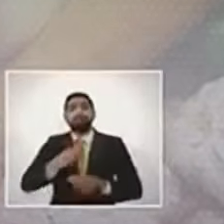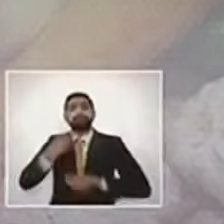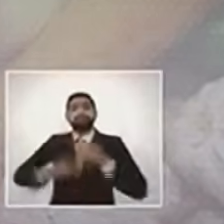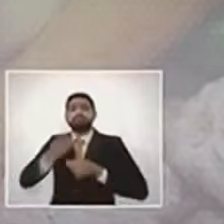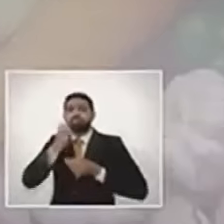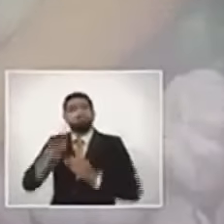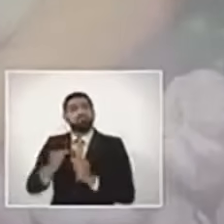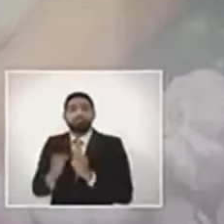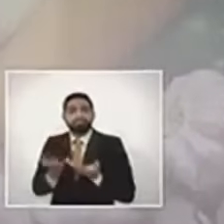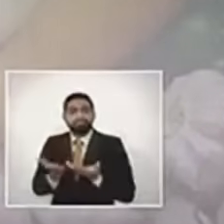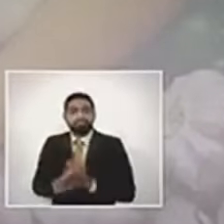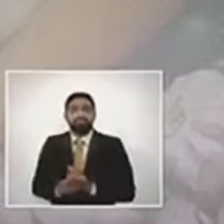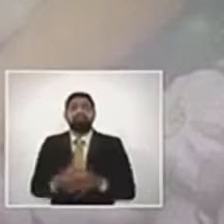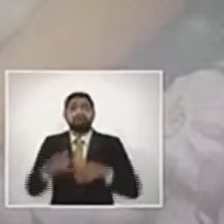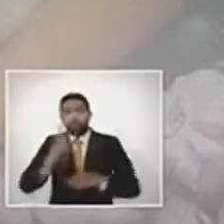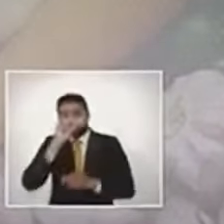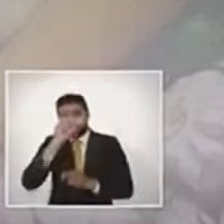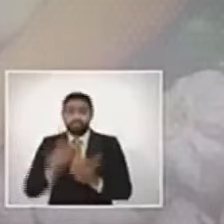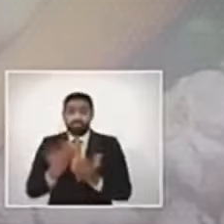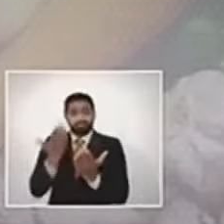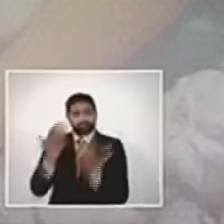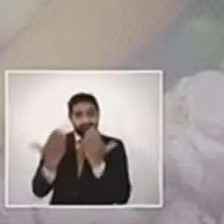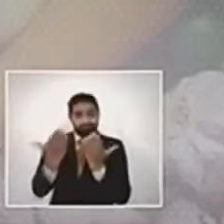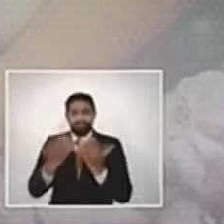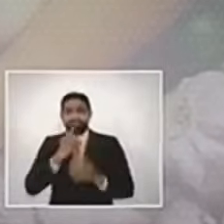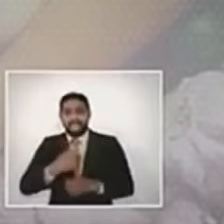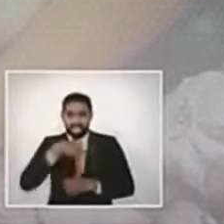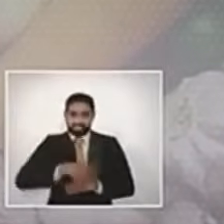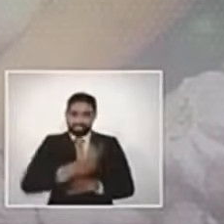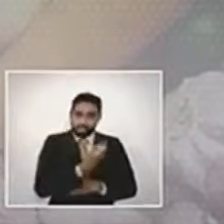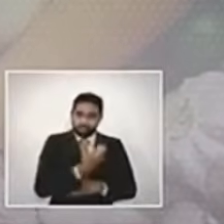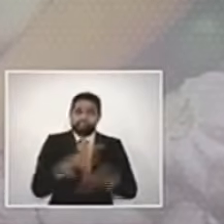of vegetable prices today and 3 months before.